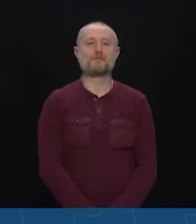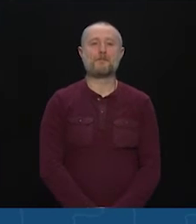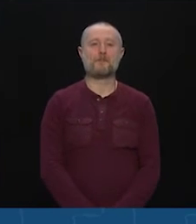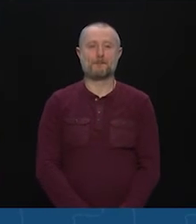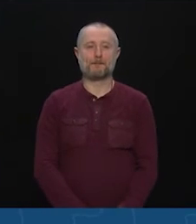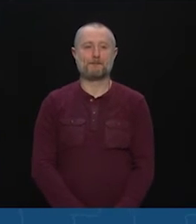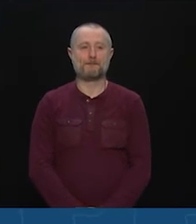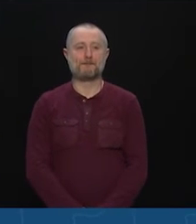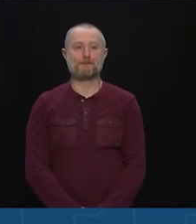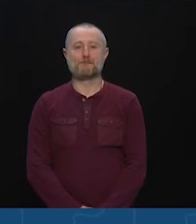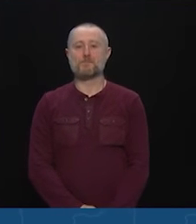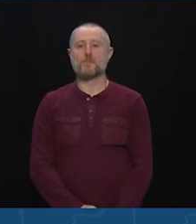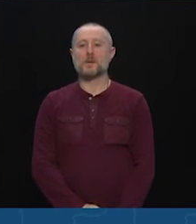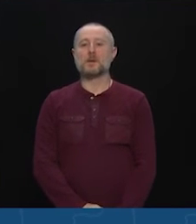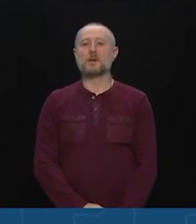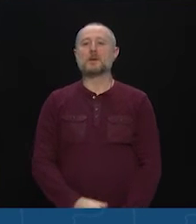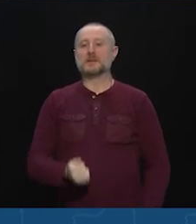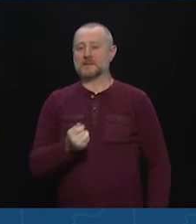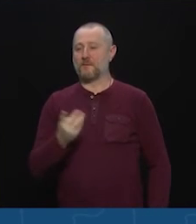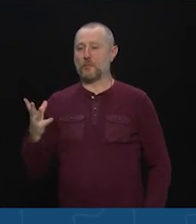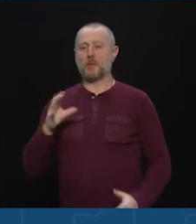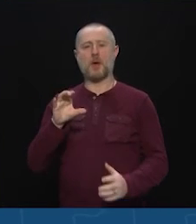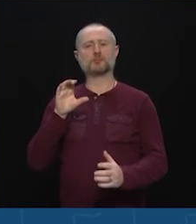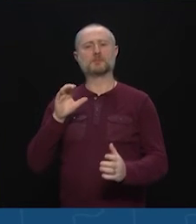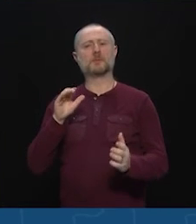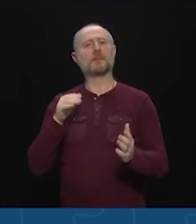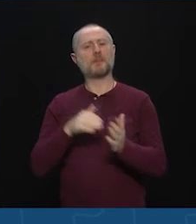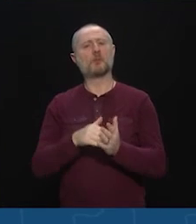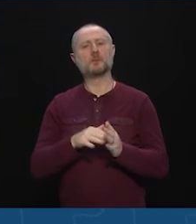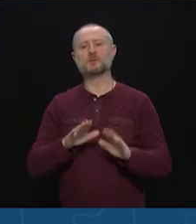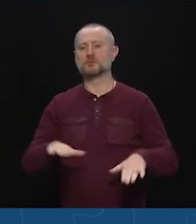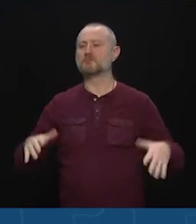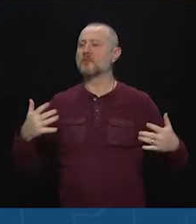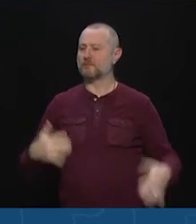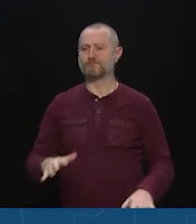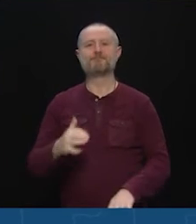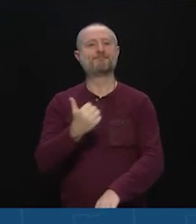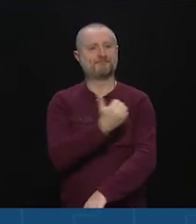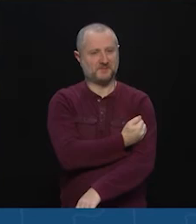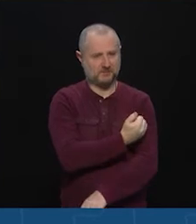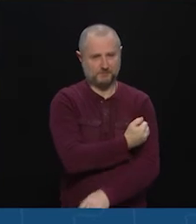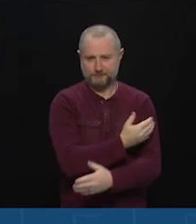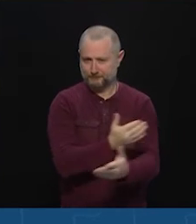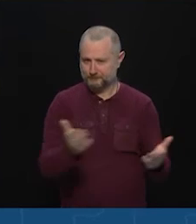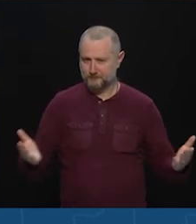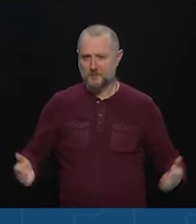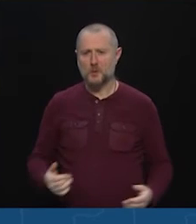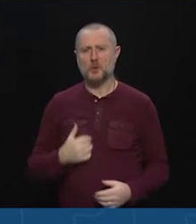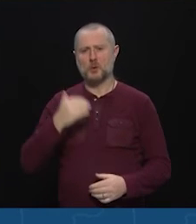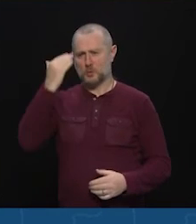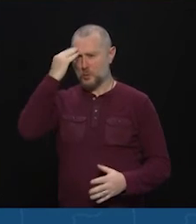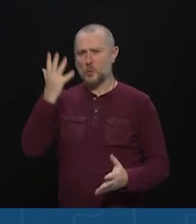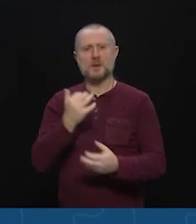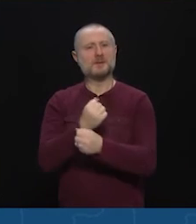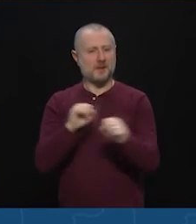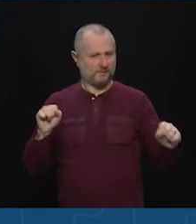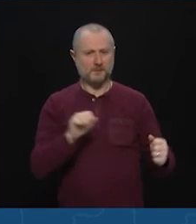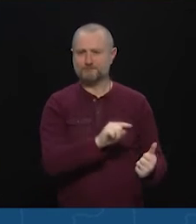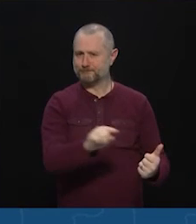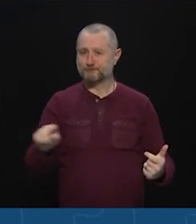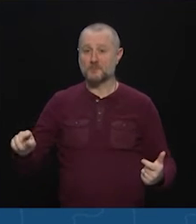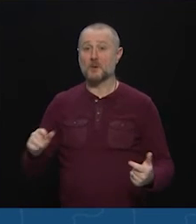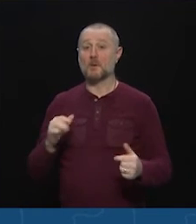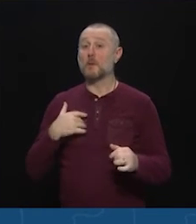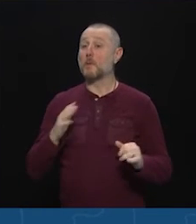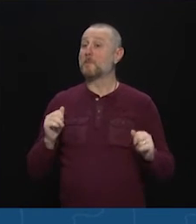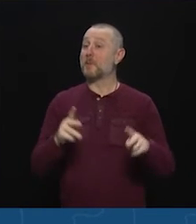now vaccinated. It is safe to do so. And this is what gives us the confidence to know when they're in school, if they're exposed, they're going to